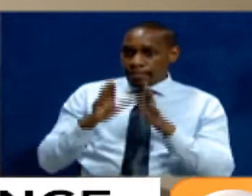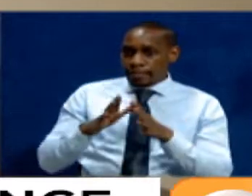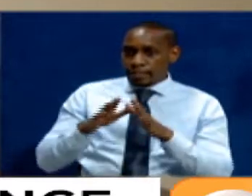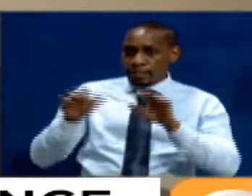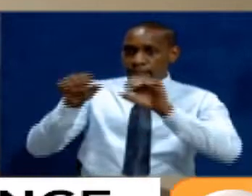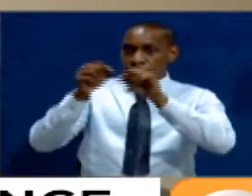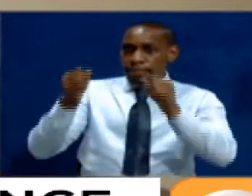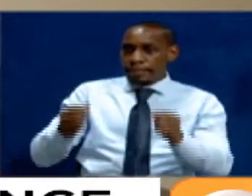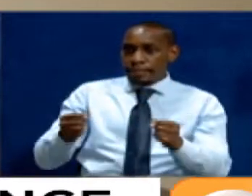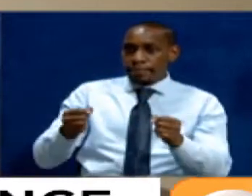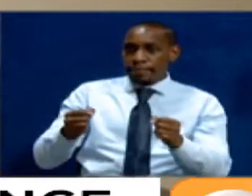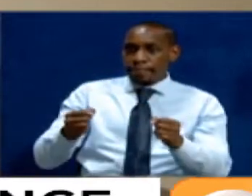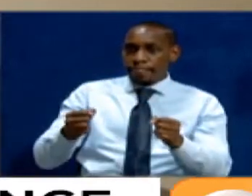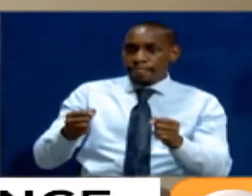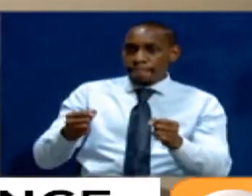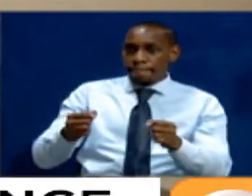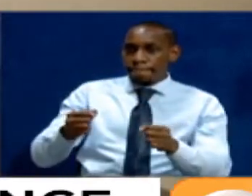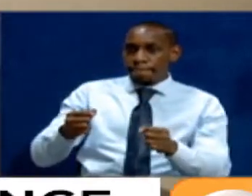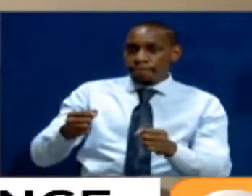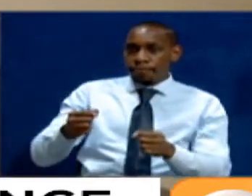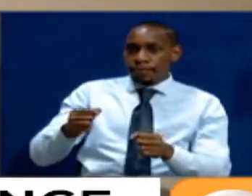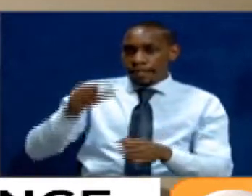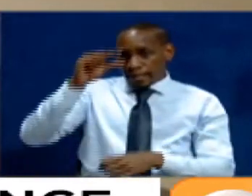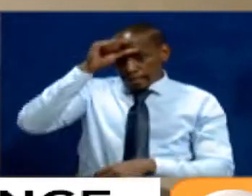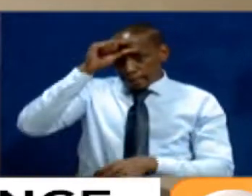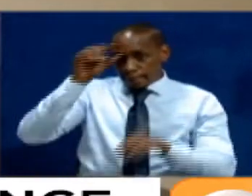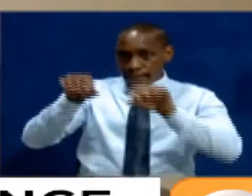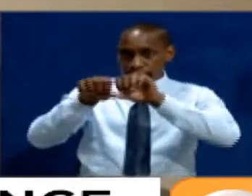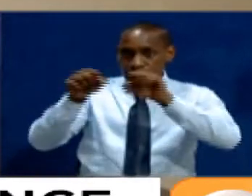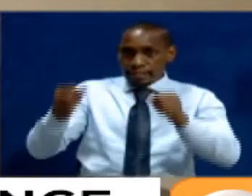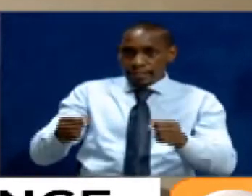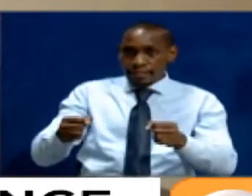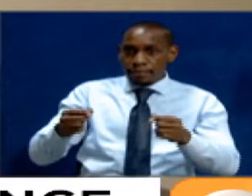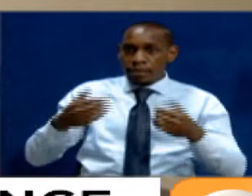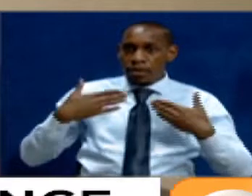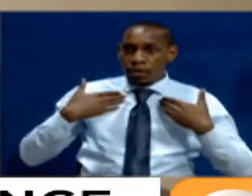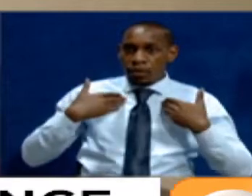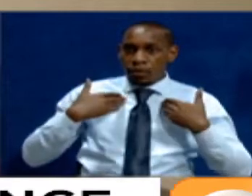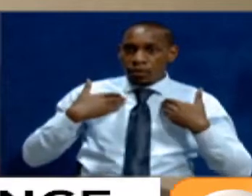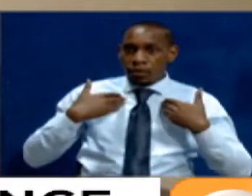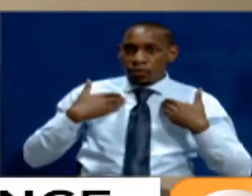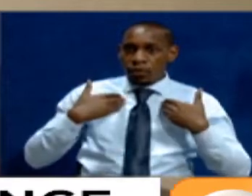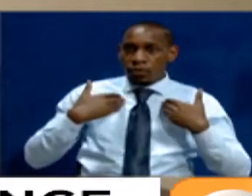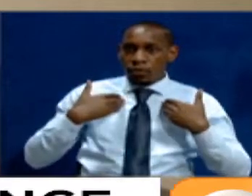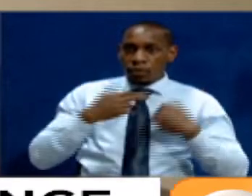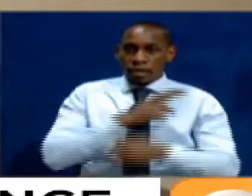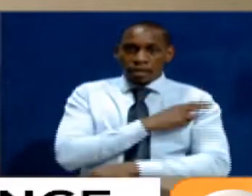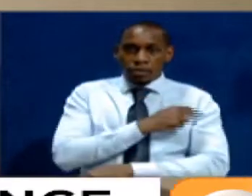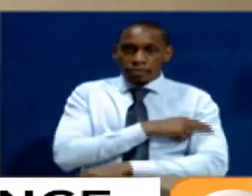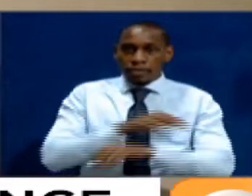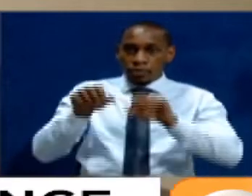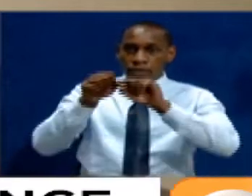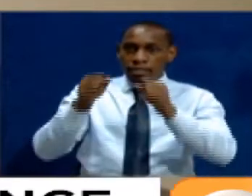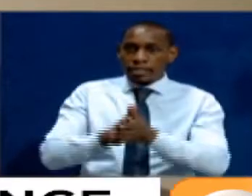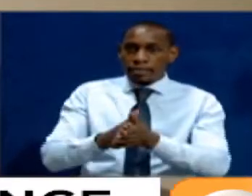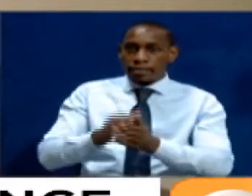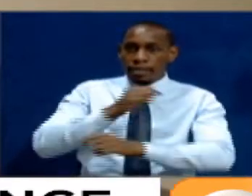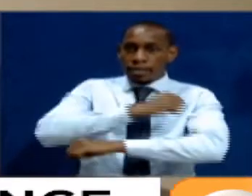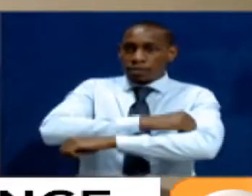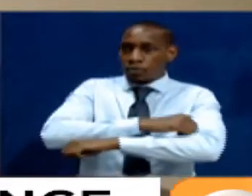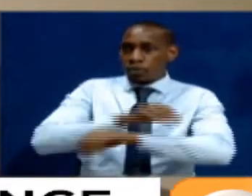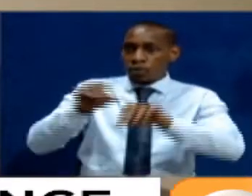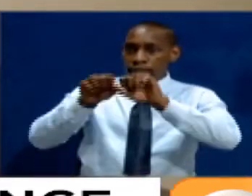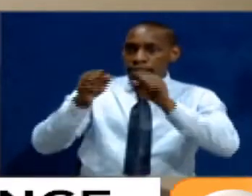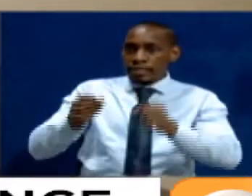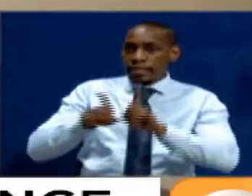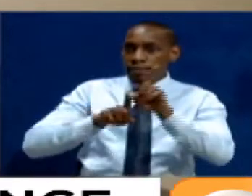a system, the governance system, whether it's within the healthcare system or the school system, the transportation